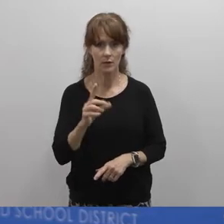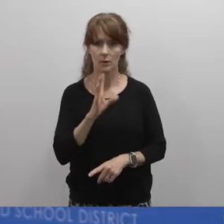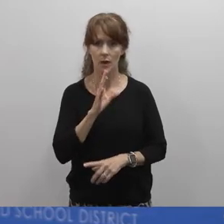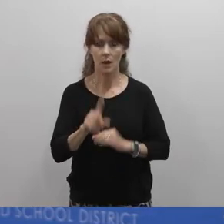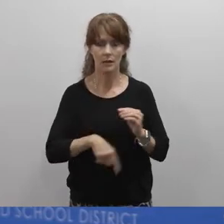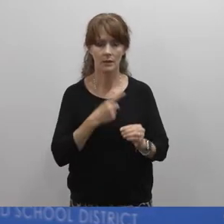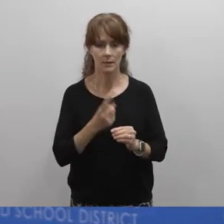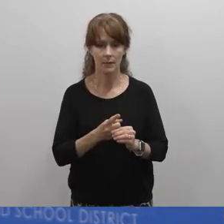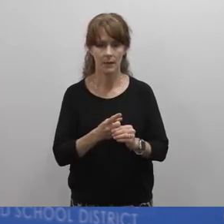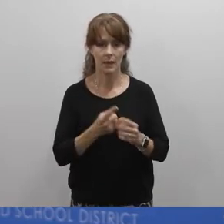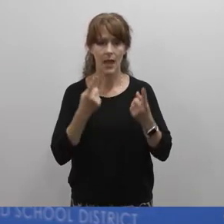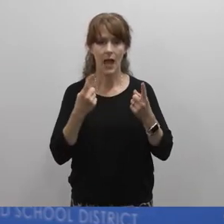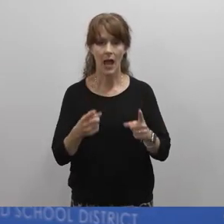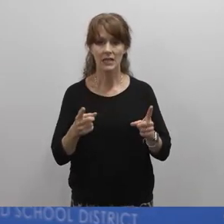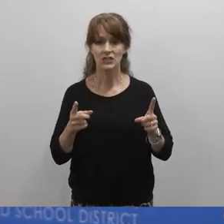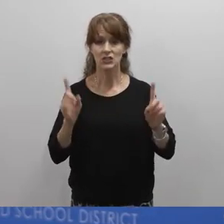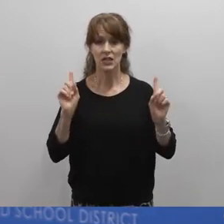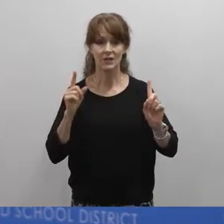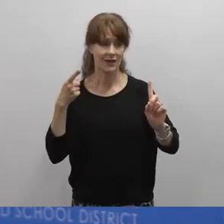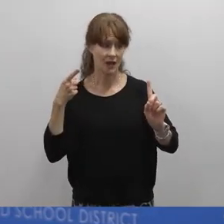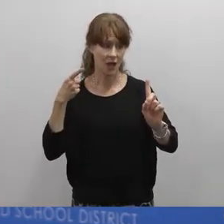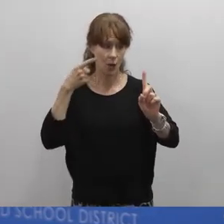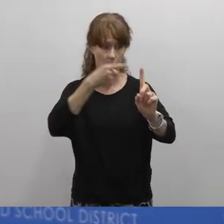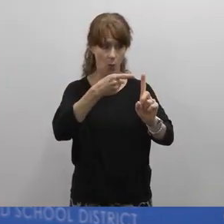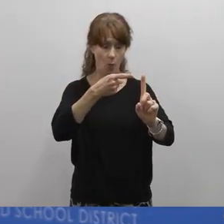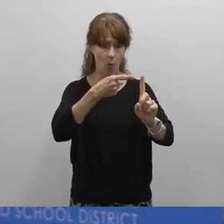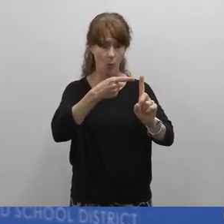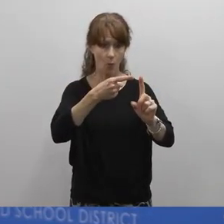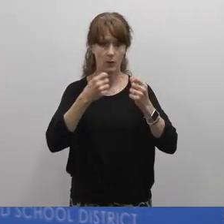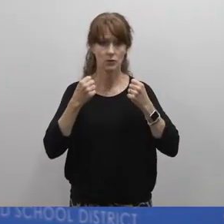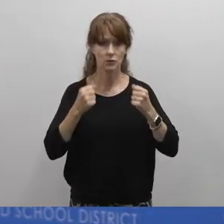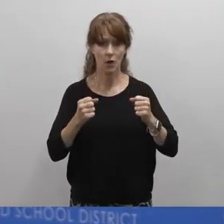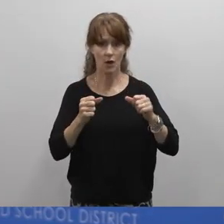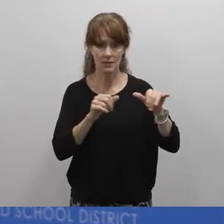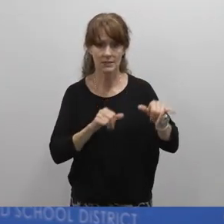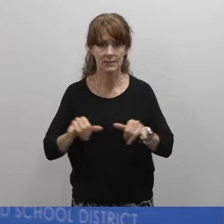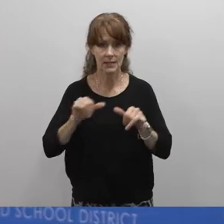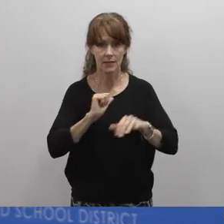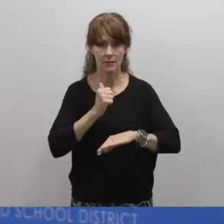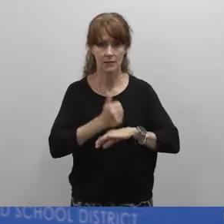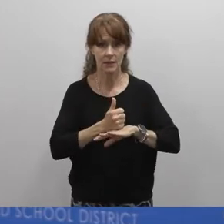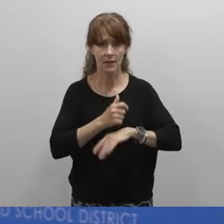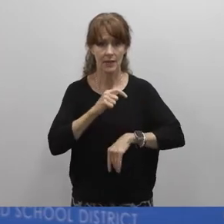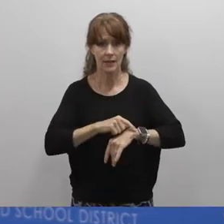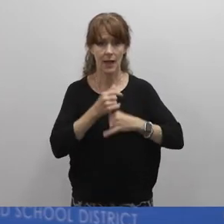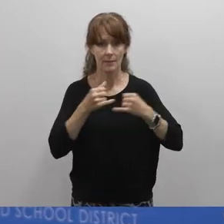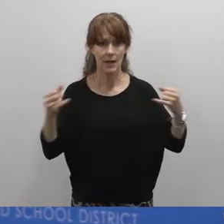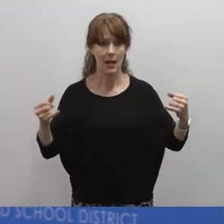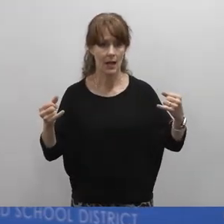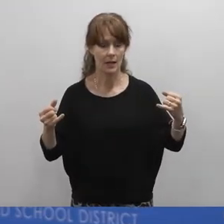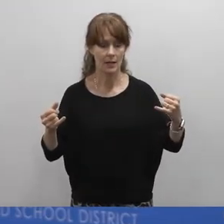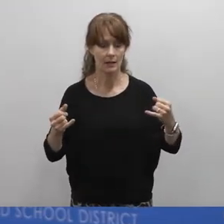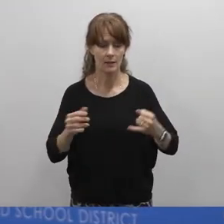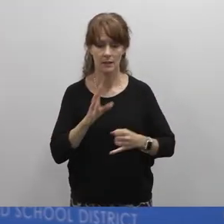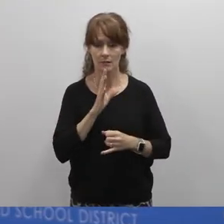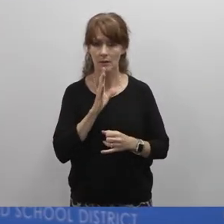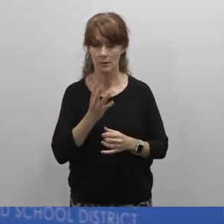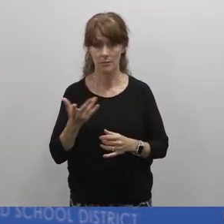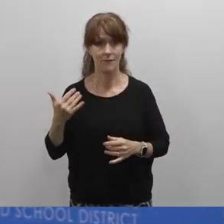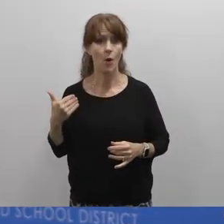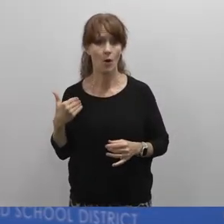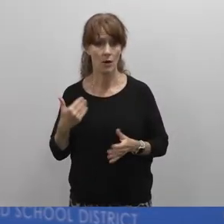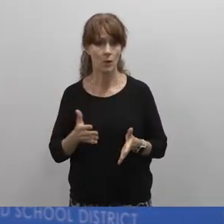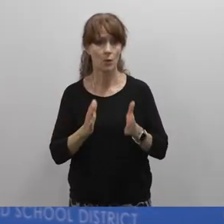about achieving a goal, there has to be strong standards set and a timeline. That was spoken to earlier about